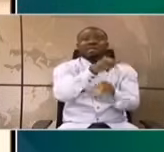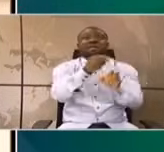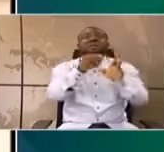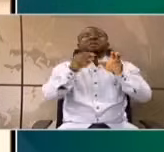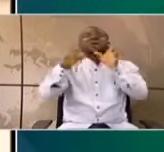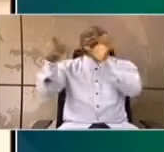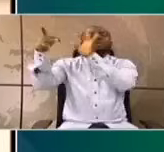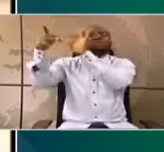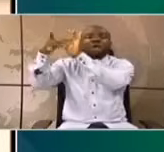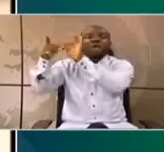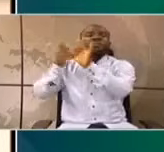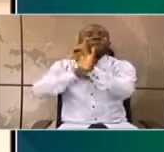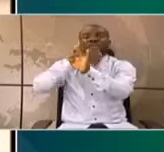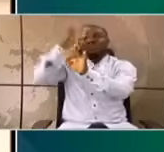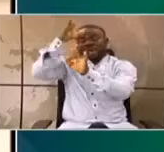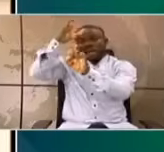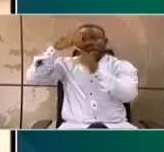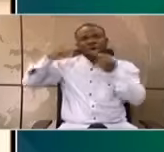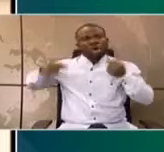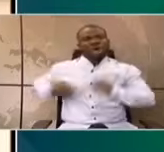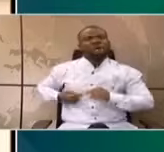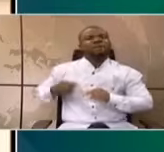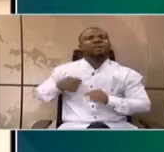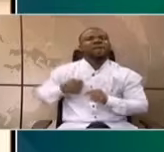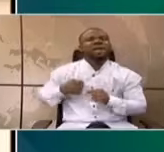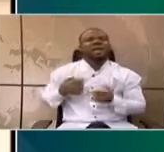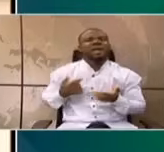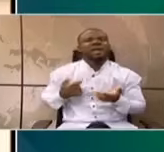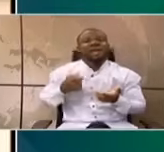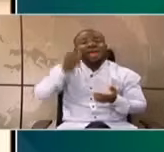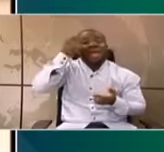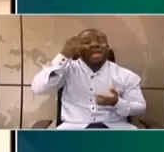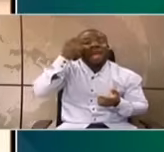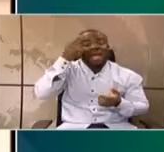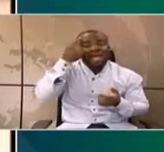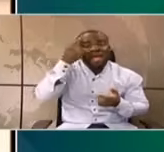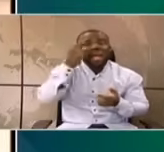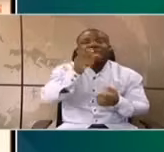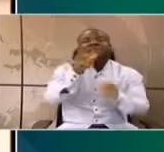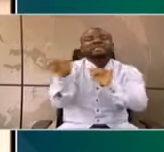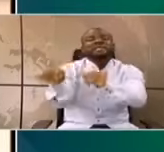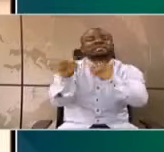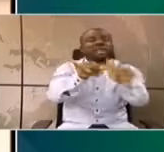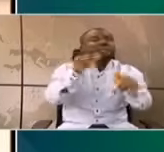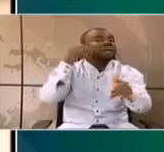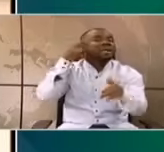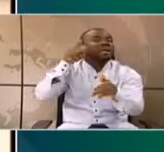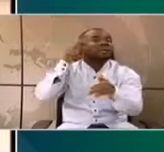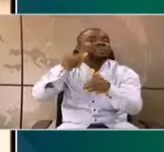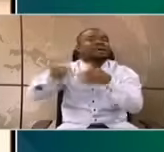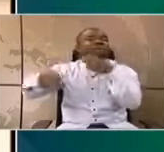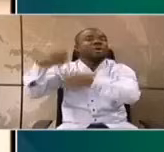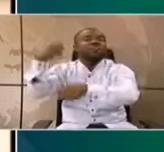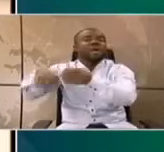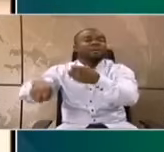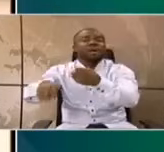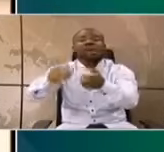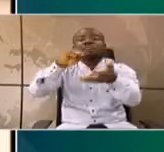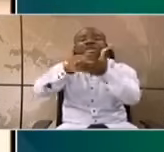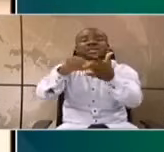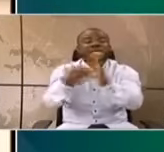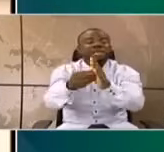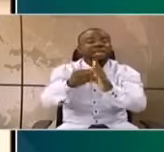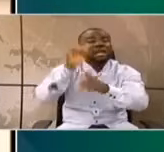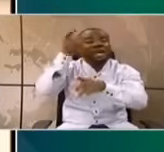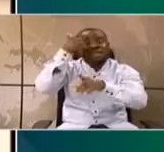ene wo pra me. It's more work and I'm saying site no. I buy any security agencies now a one. Some mu ye